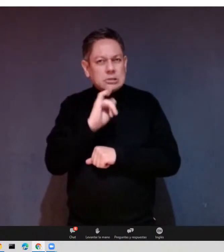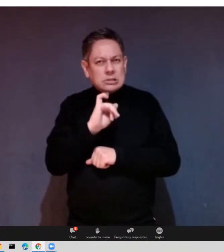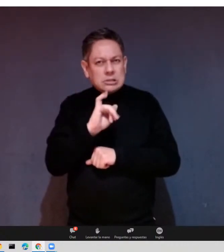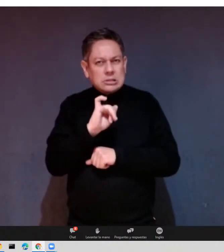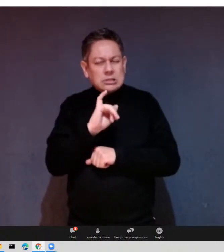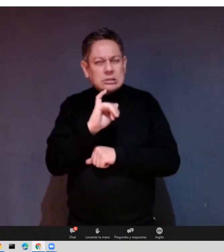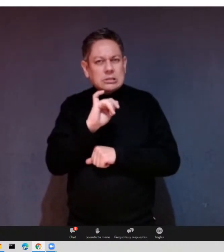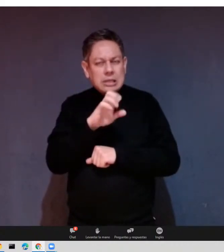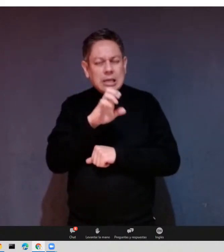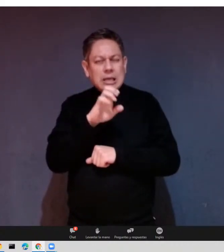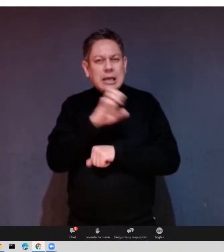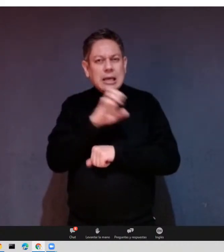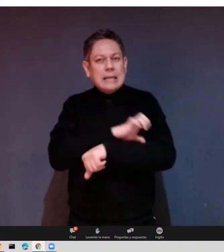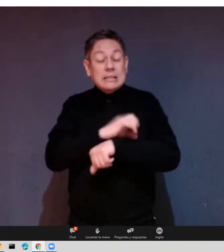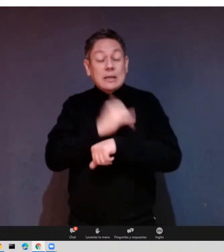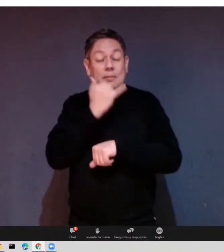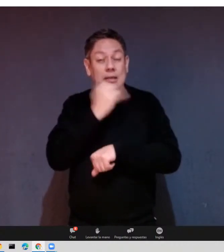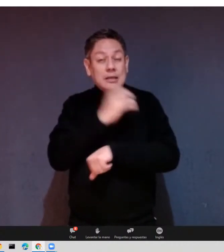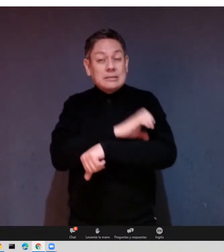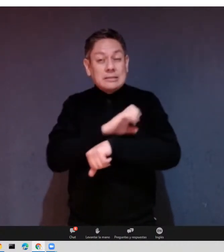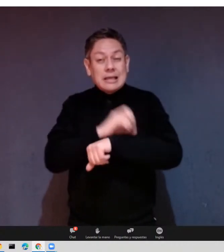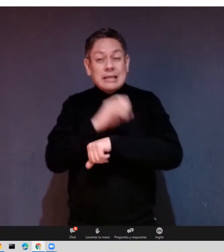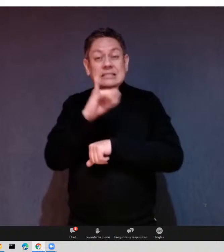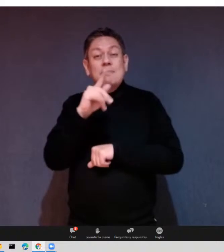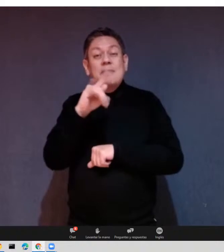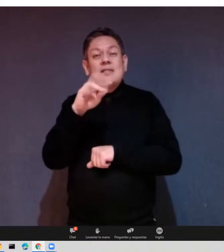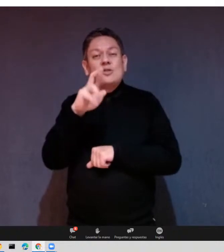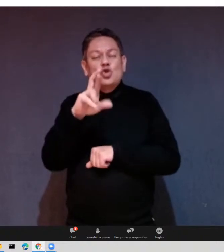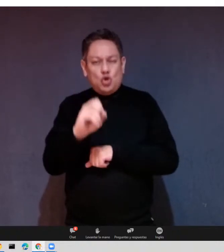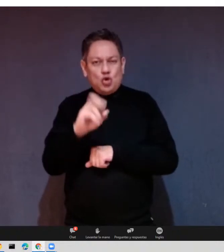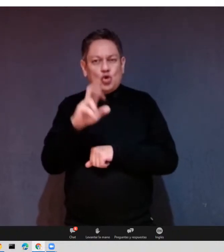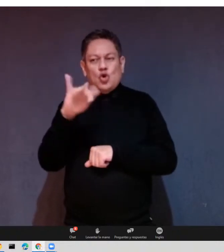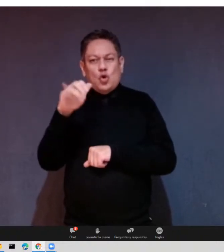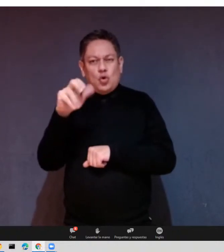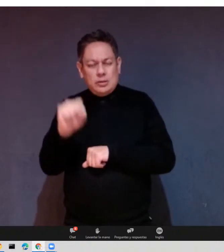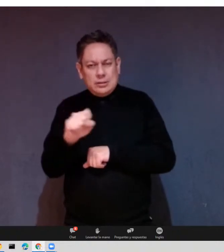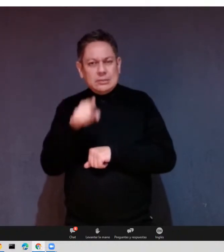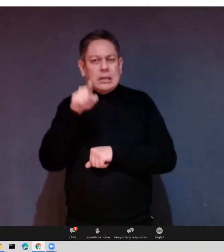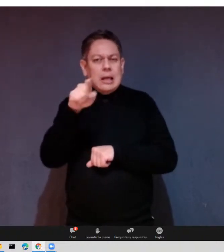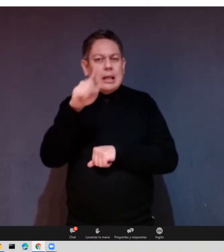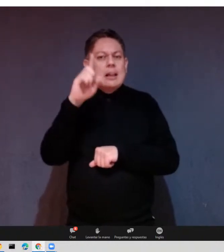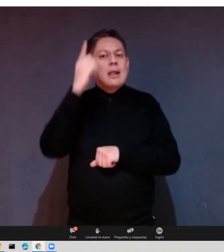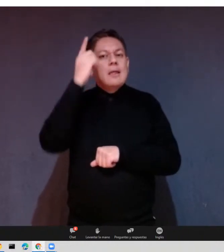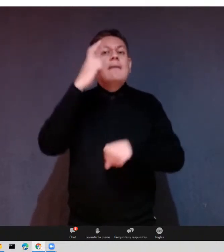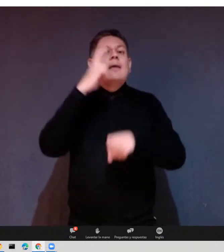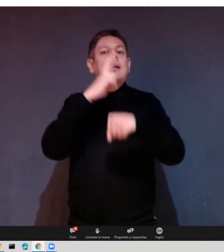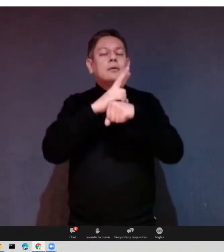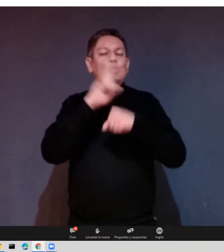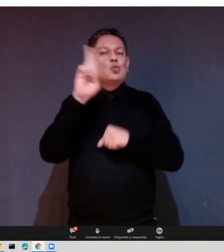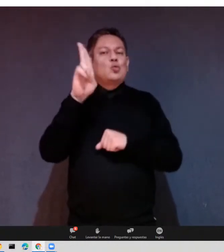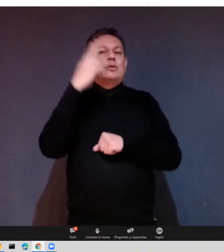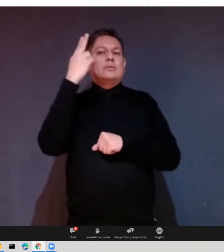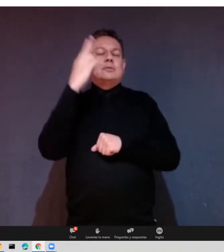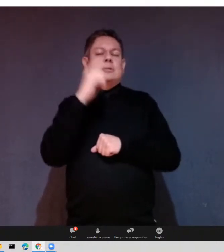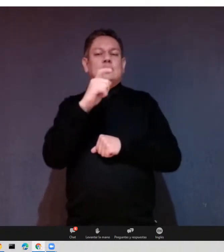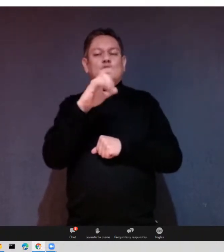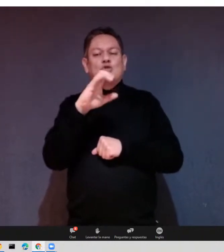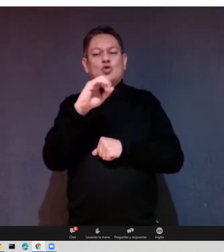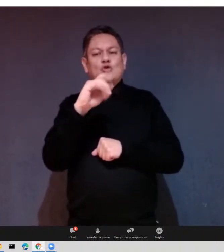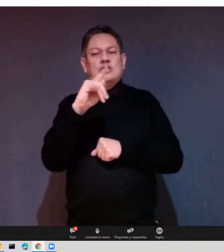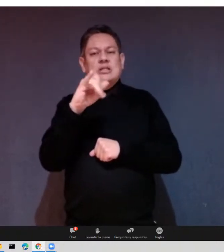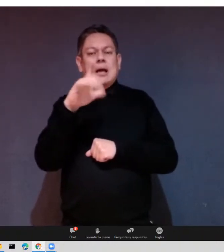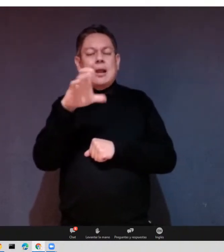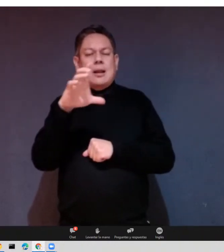We're going to travel to Ensenada where we will hear from